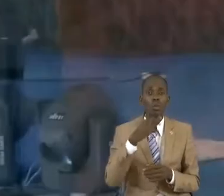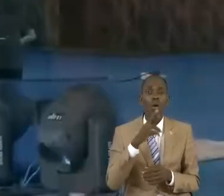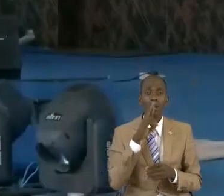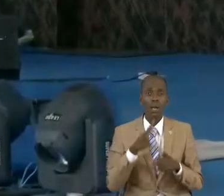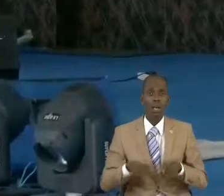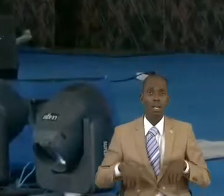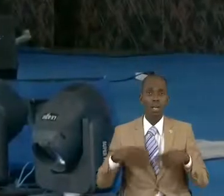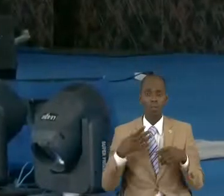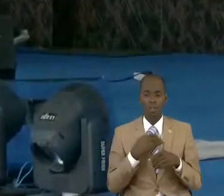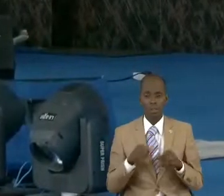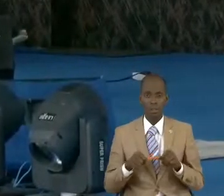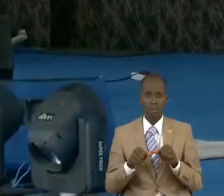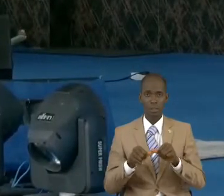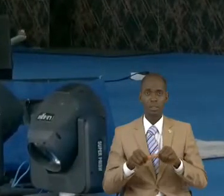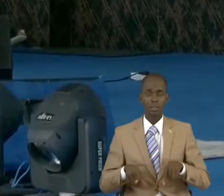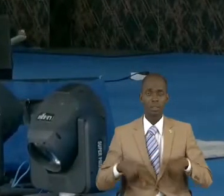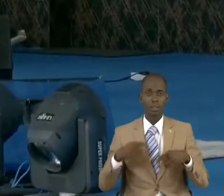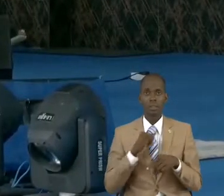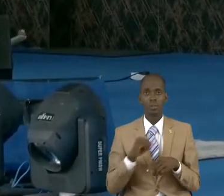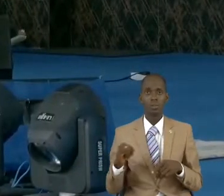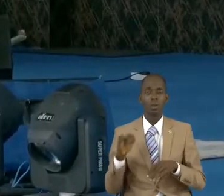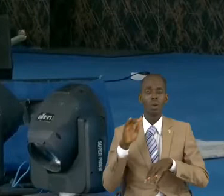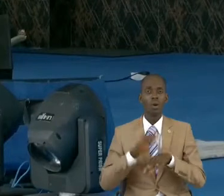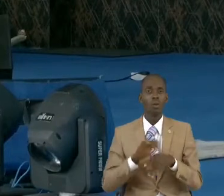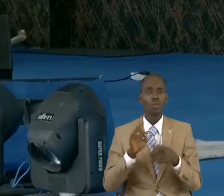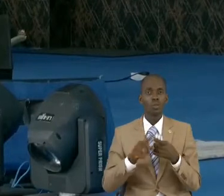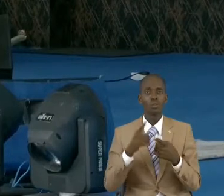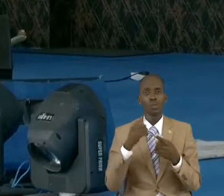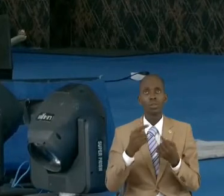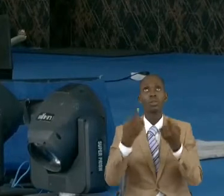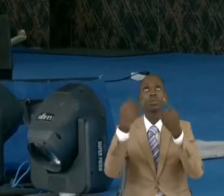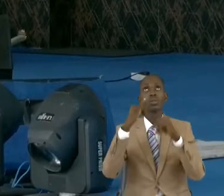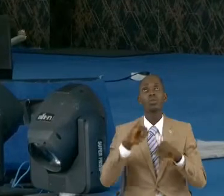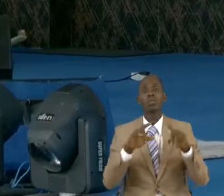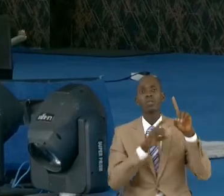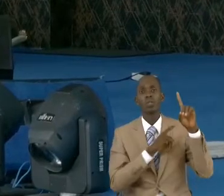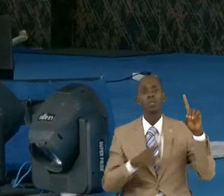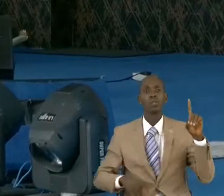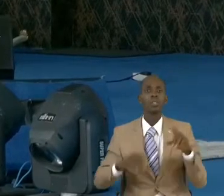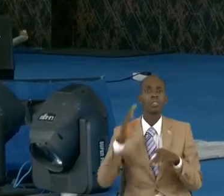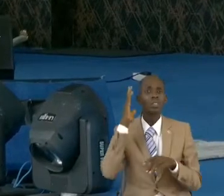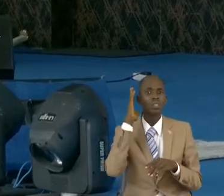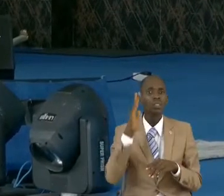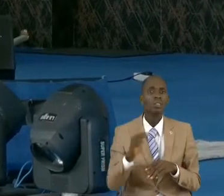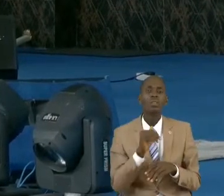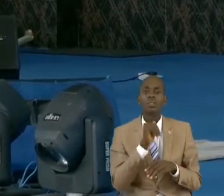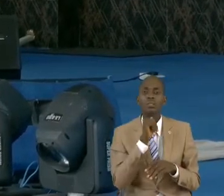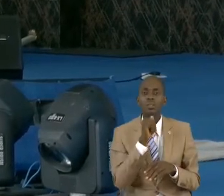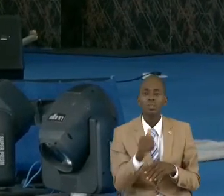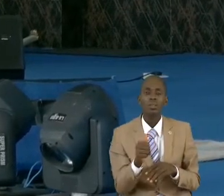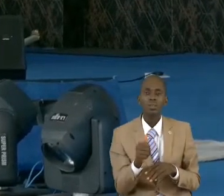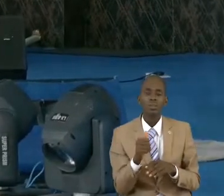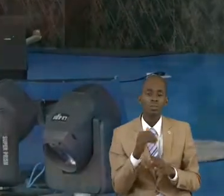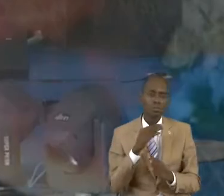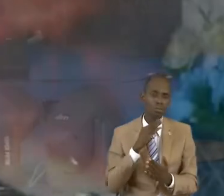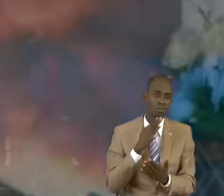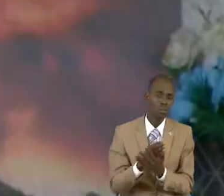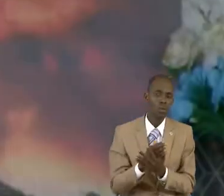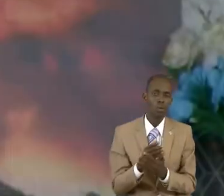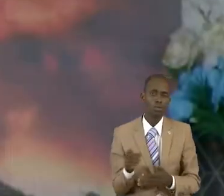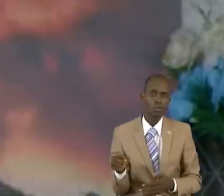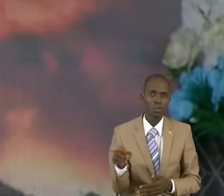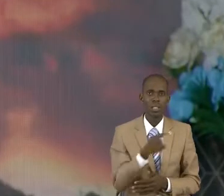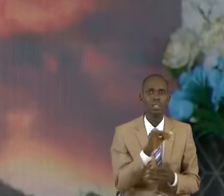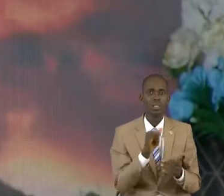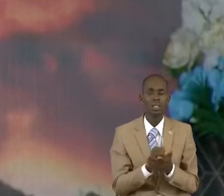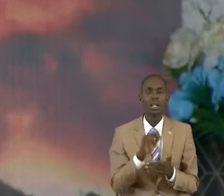remain unto the coming of the Lord shall not prevent them that are